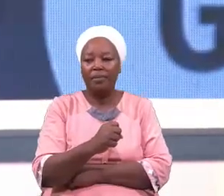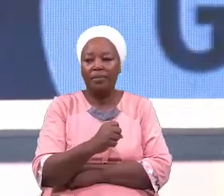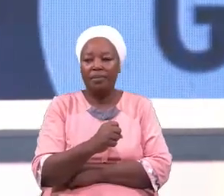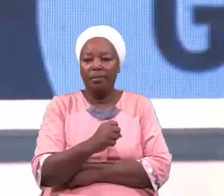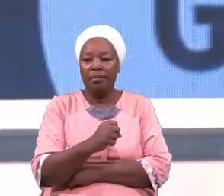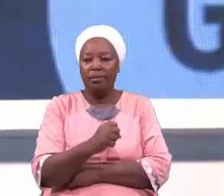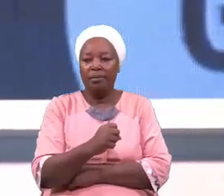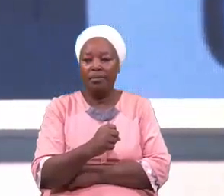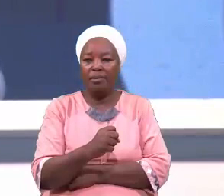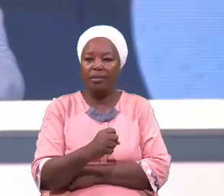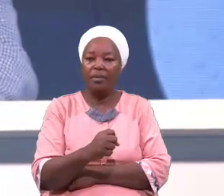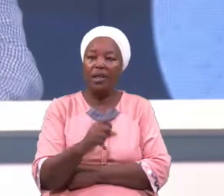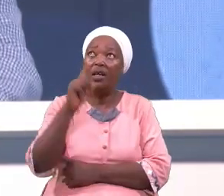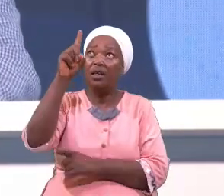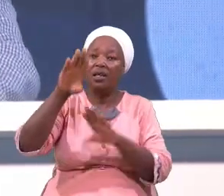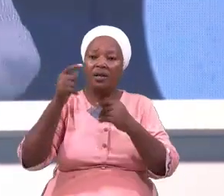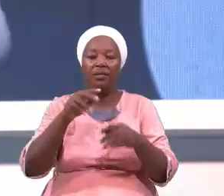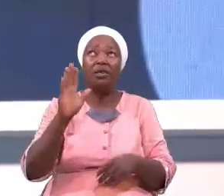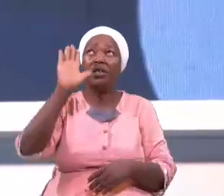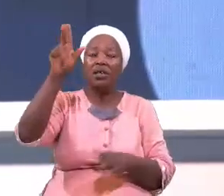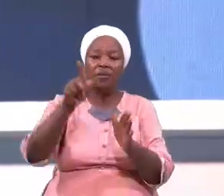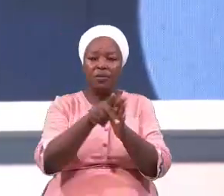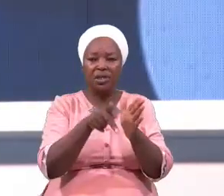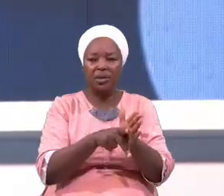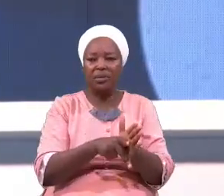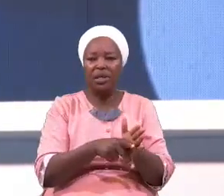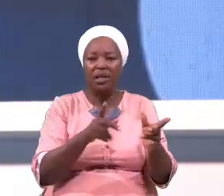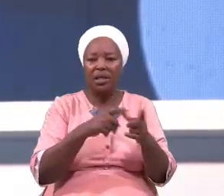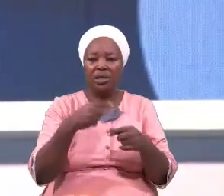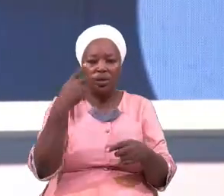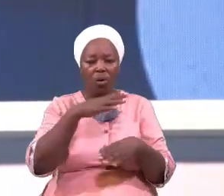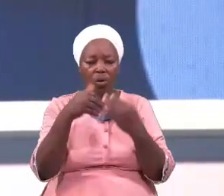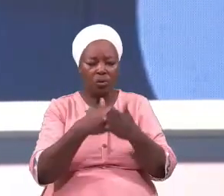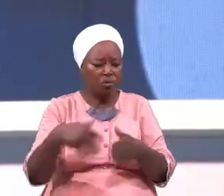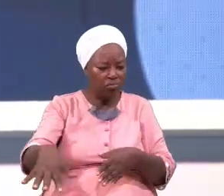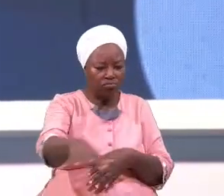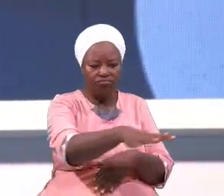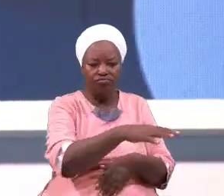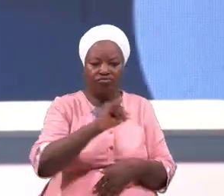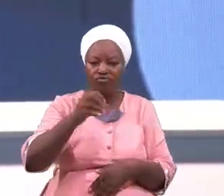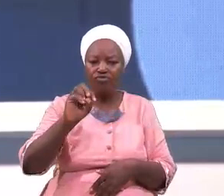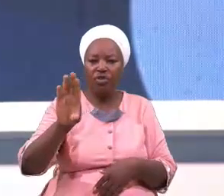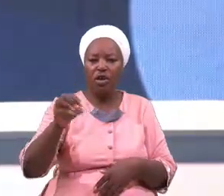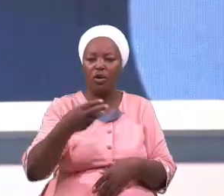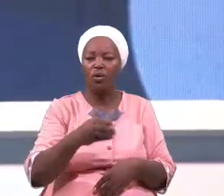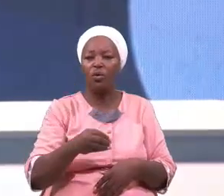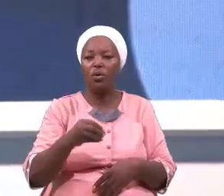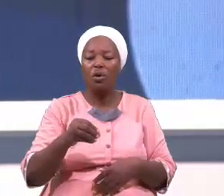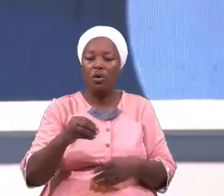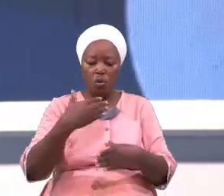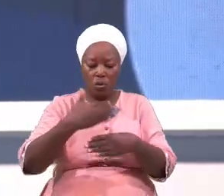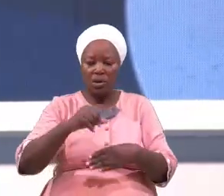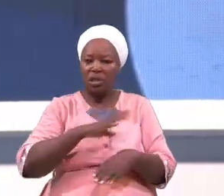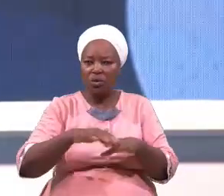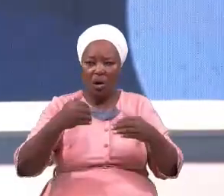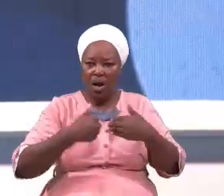He gave them his precept. They saw those Jericho walls. They had no axe,